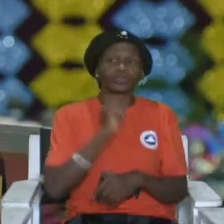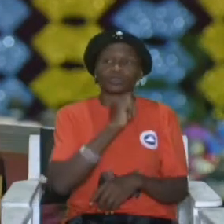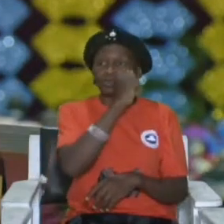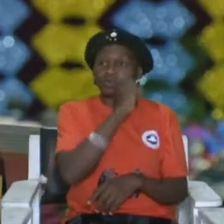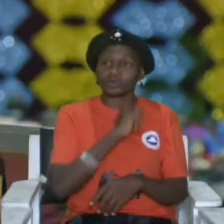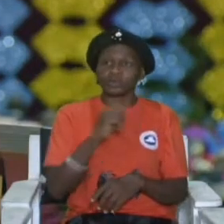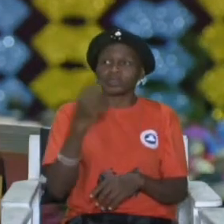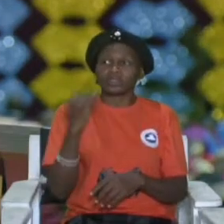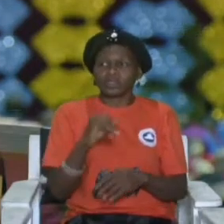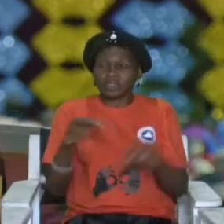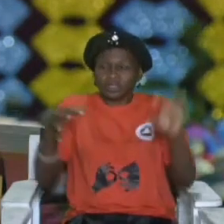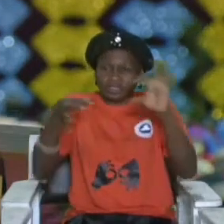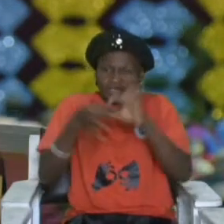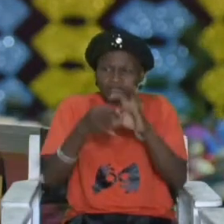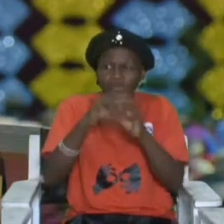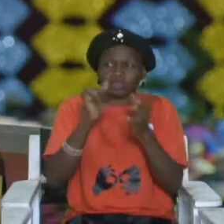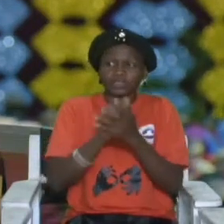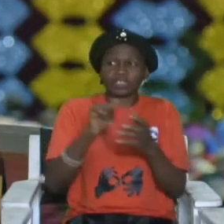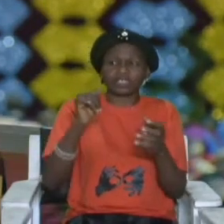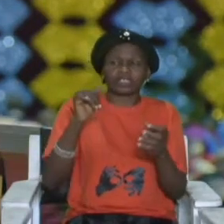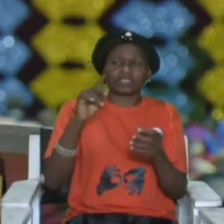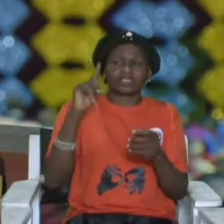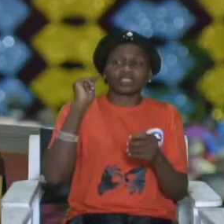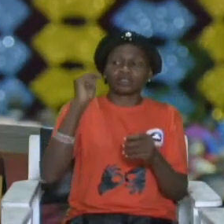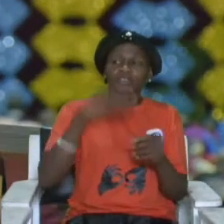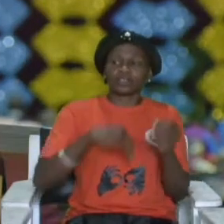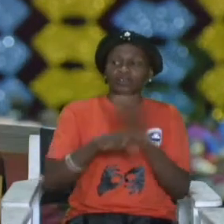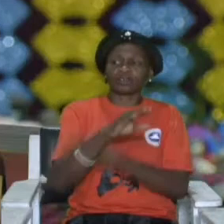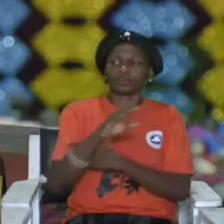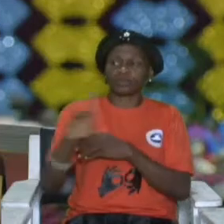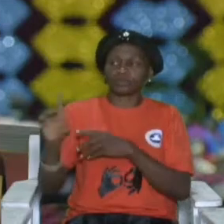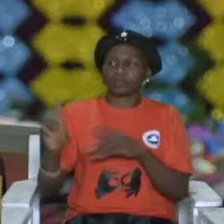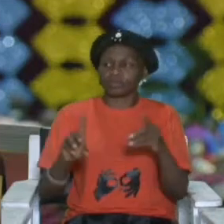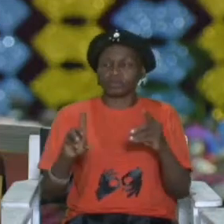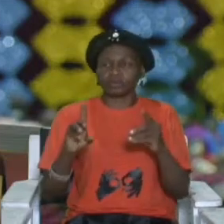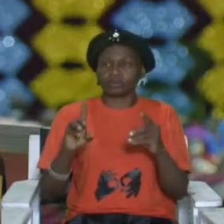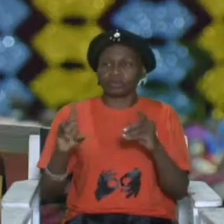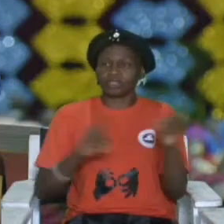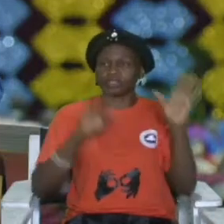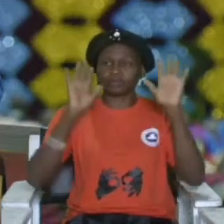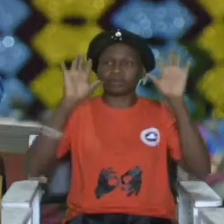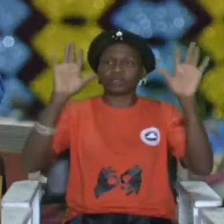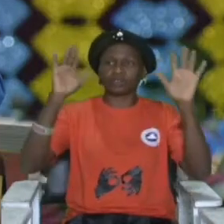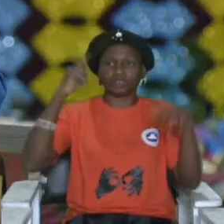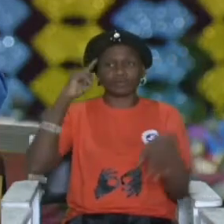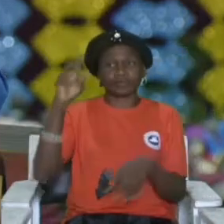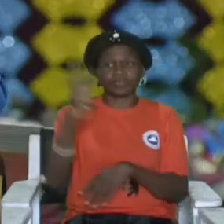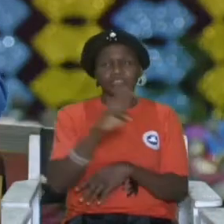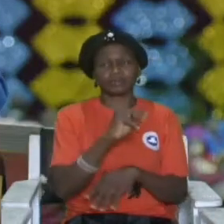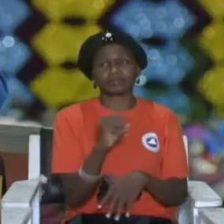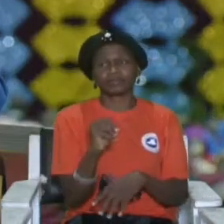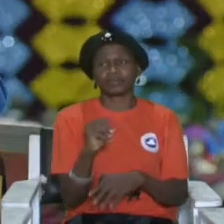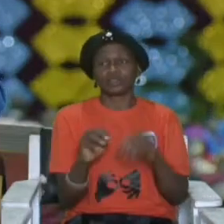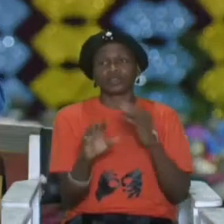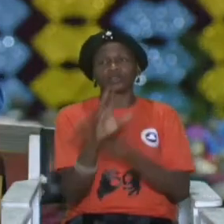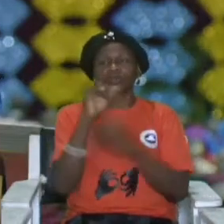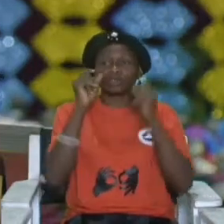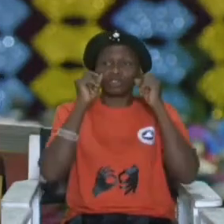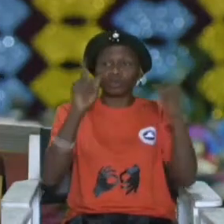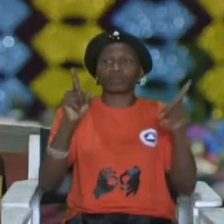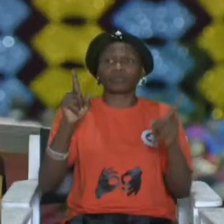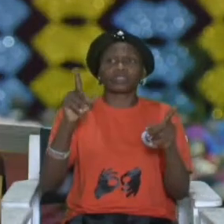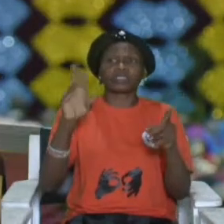They keyed into that testimony and God did the miraculous for them. God surprised